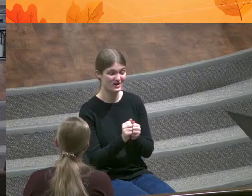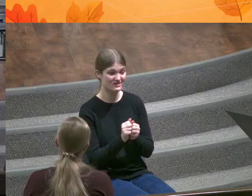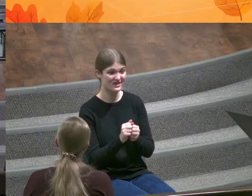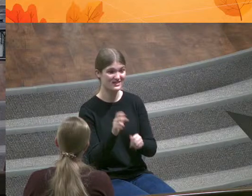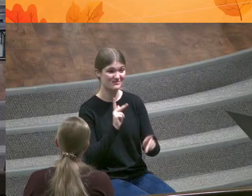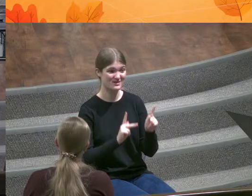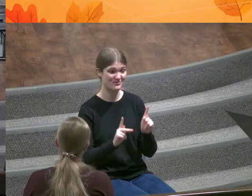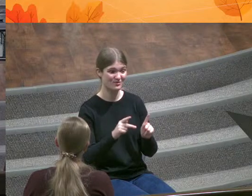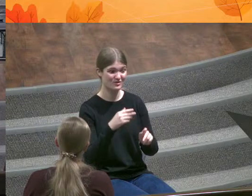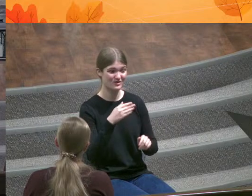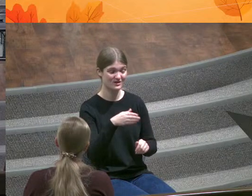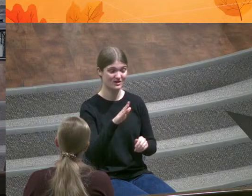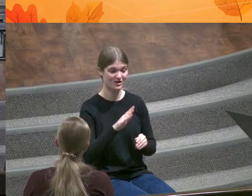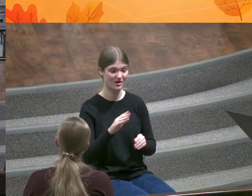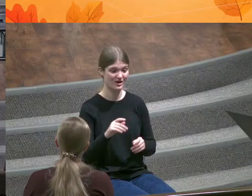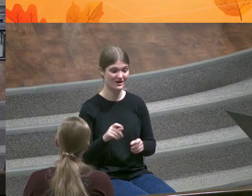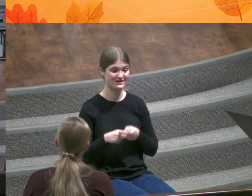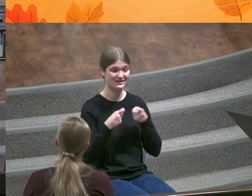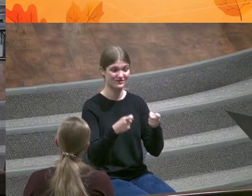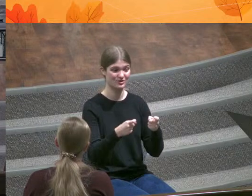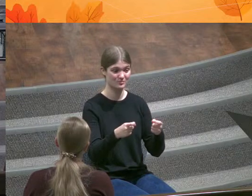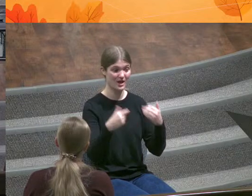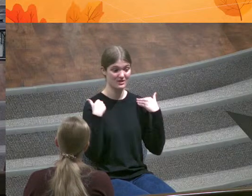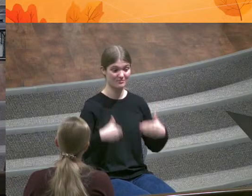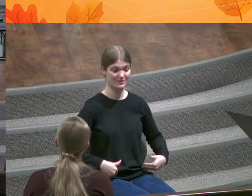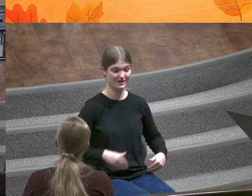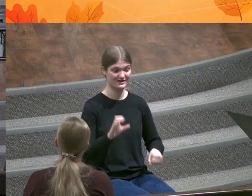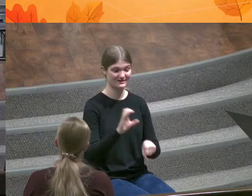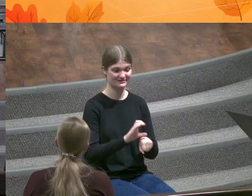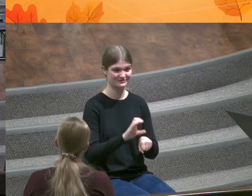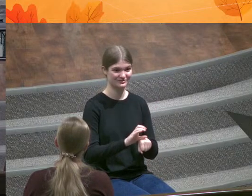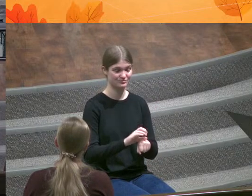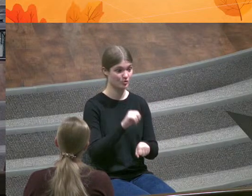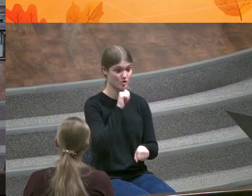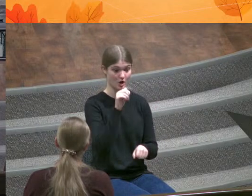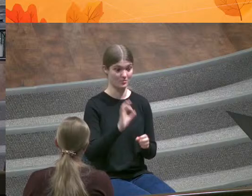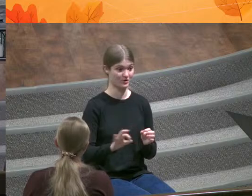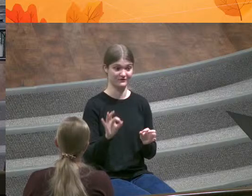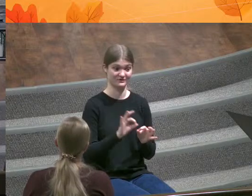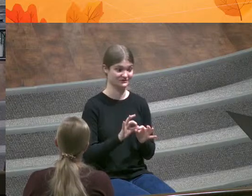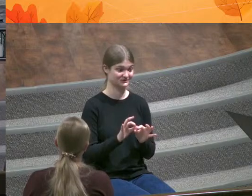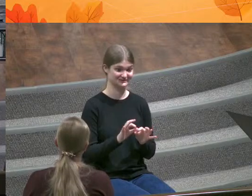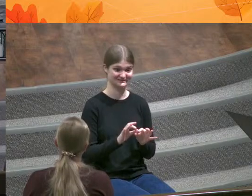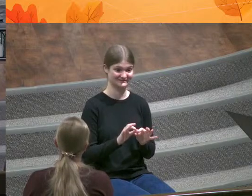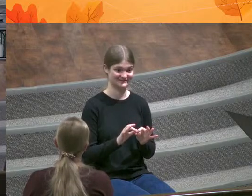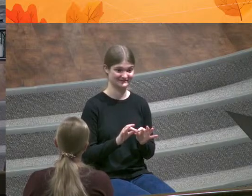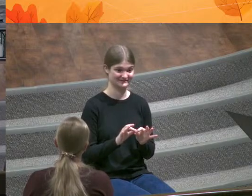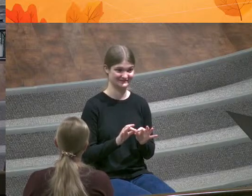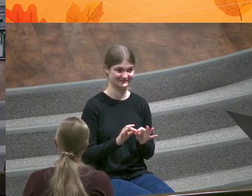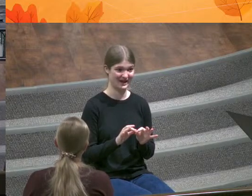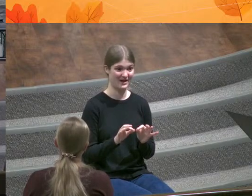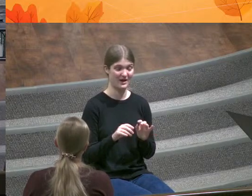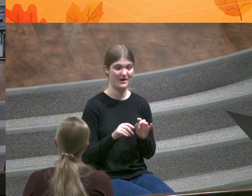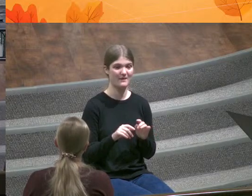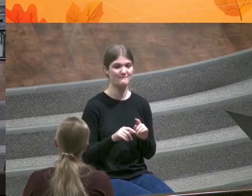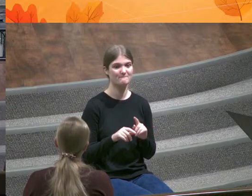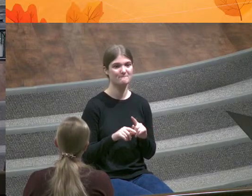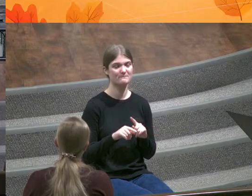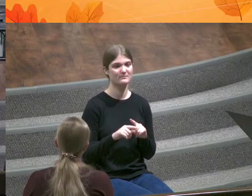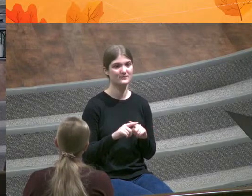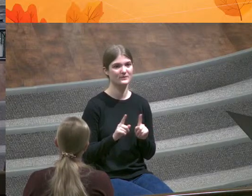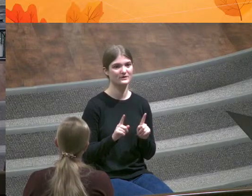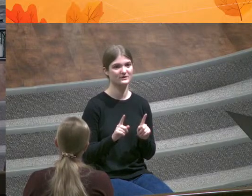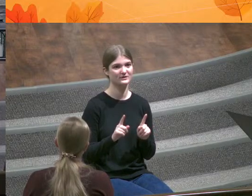in place for you. The body. Imperfect. Yeah. Yeah. Yeah.